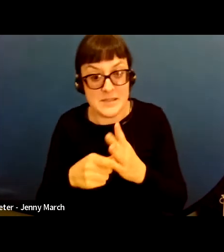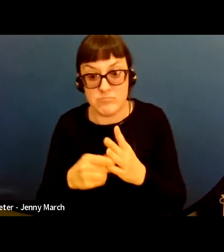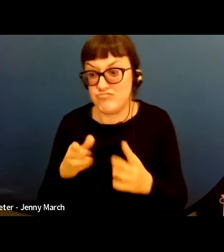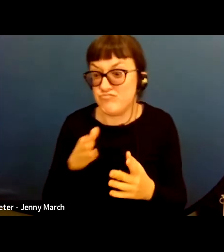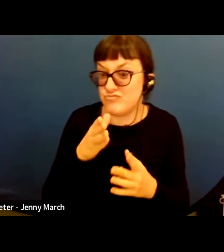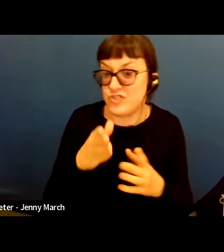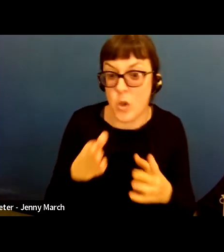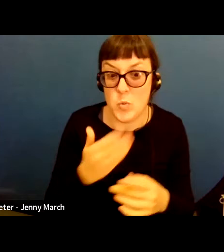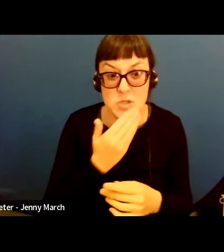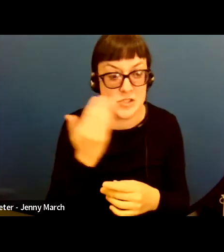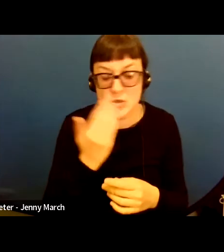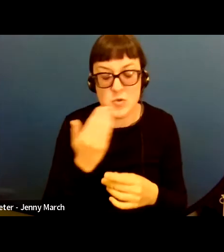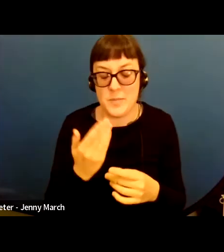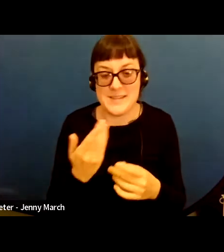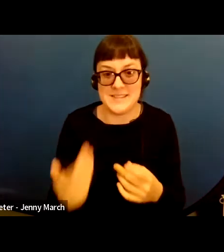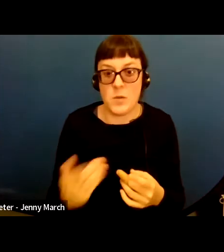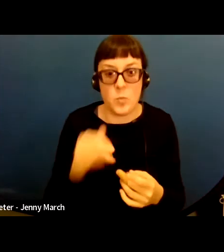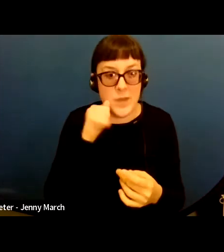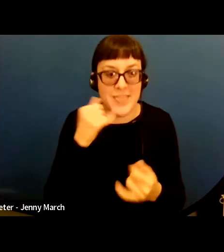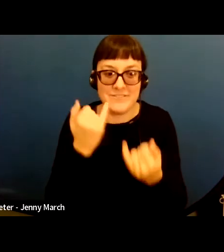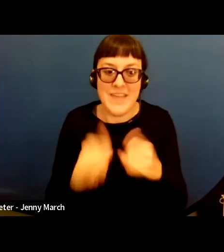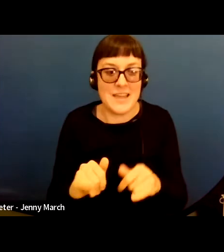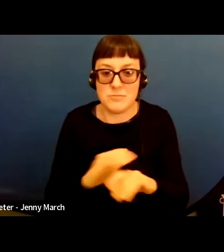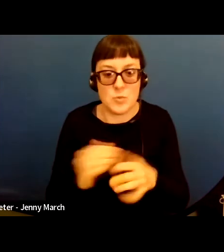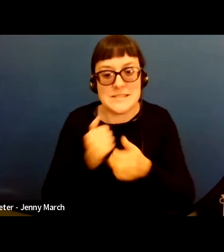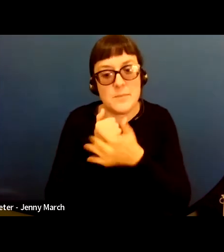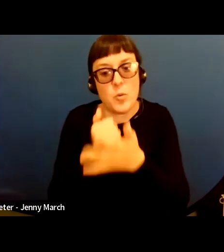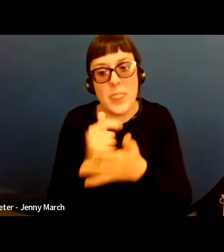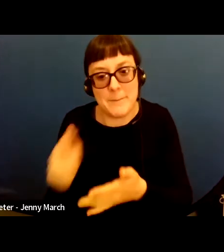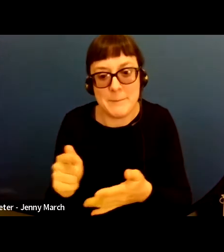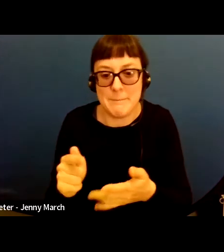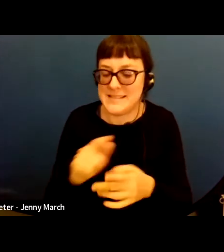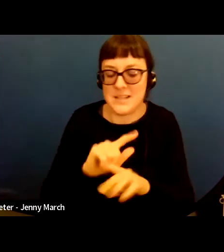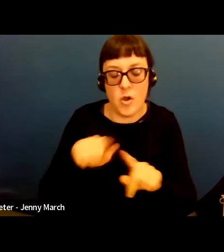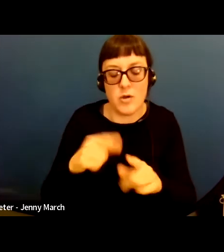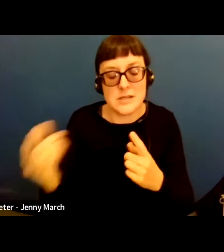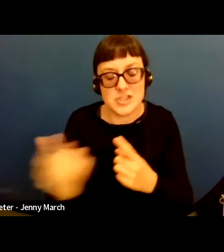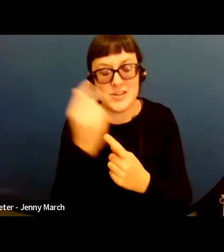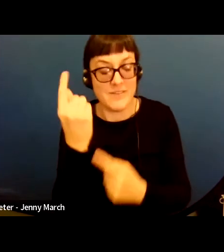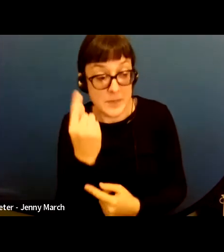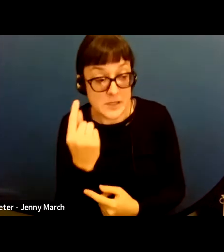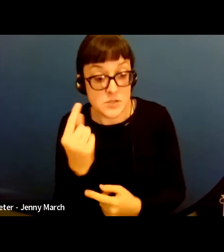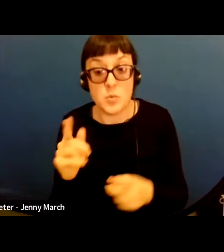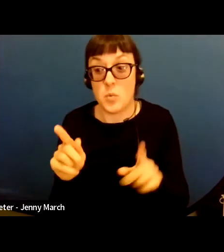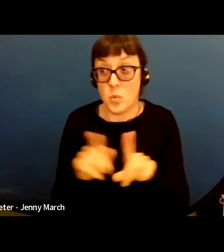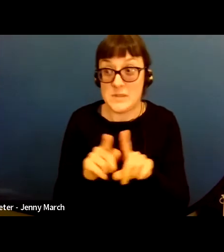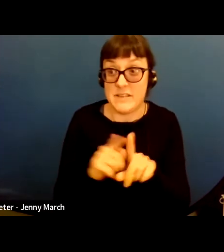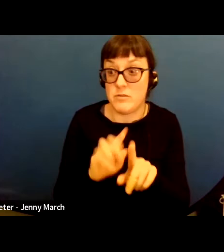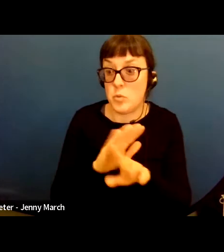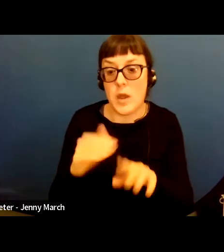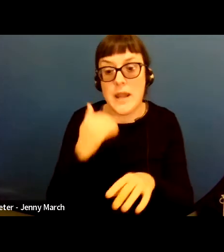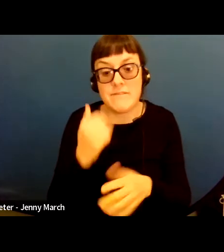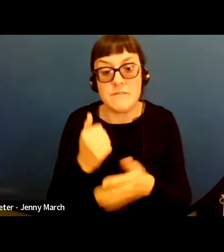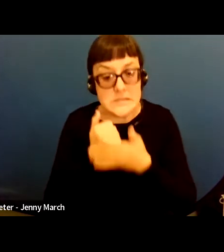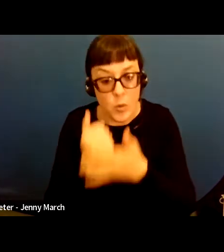up to fail, that stresses them and prevents them from achieving their potential. But also when we don't provide the support and